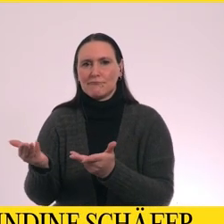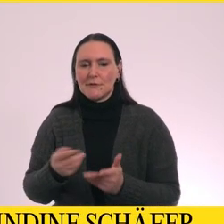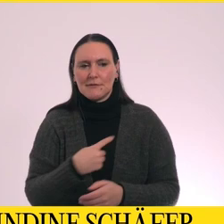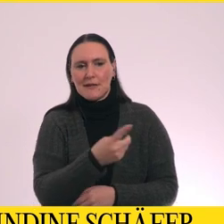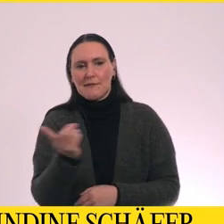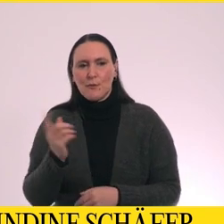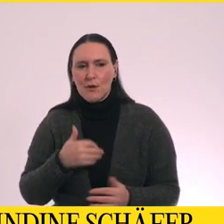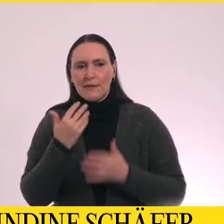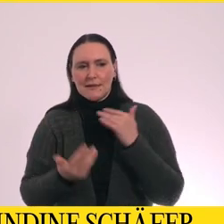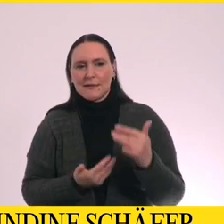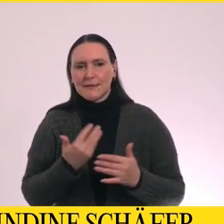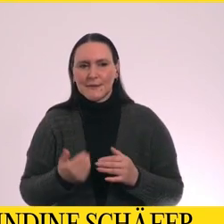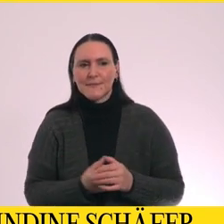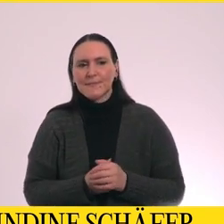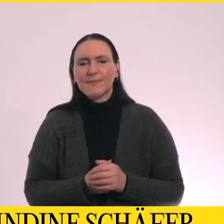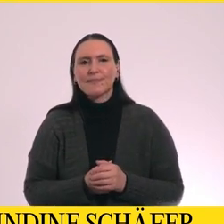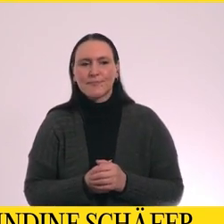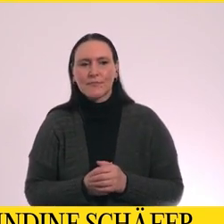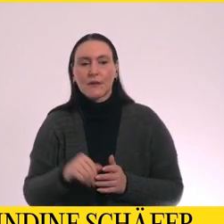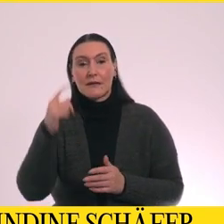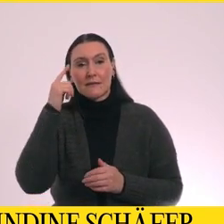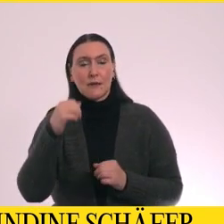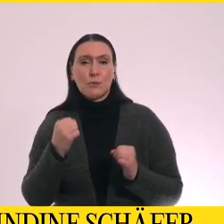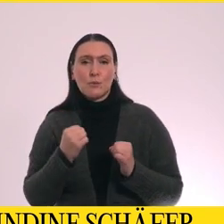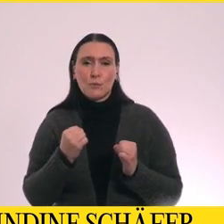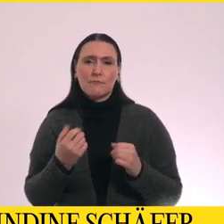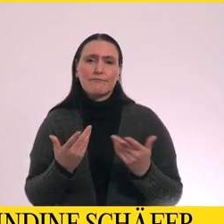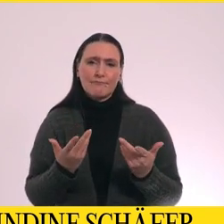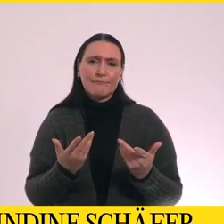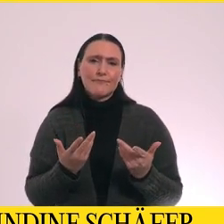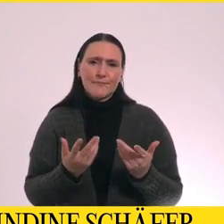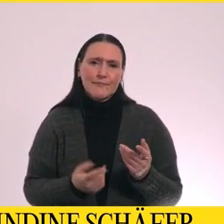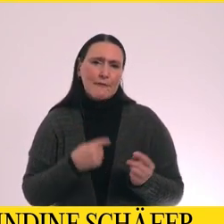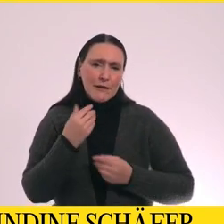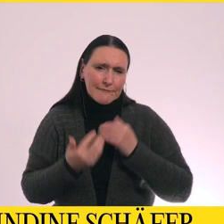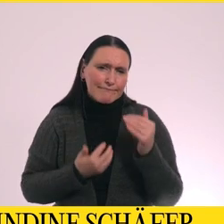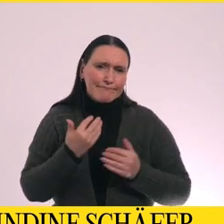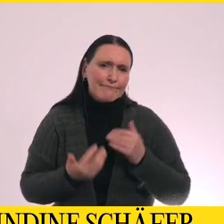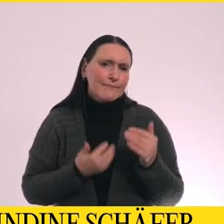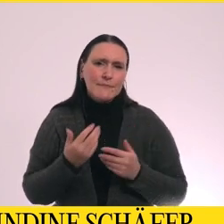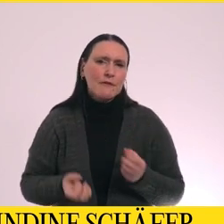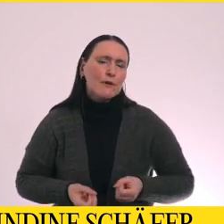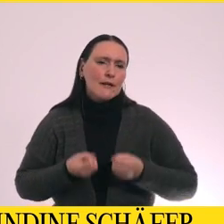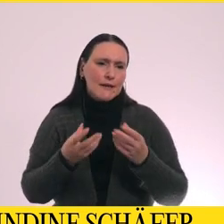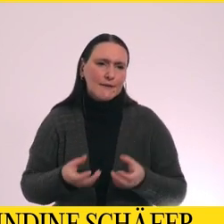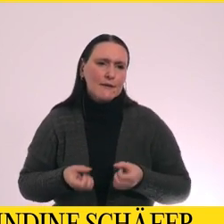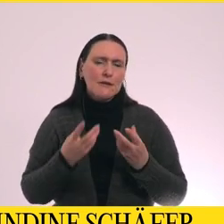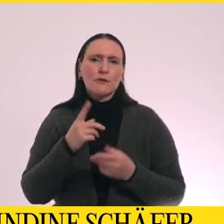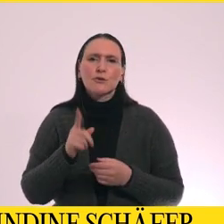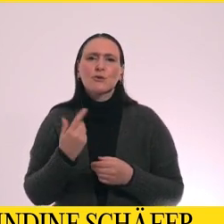it's really the central vertebrating notion and also one of the reasons why our practice resonate. So I